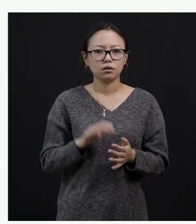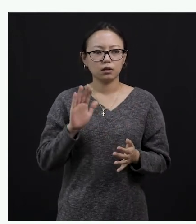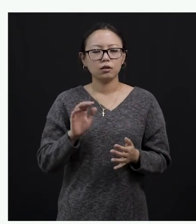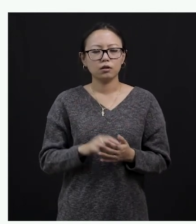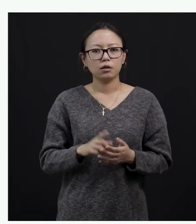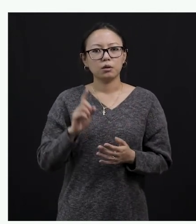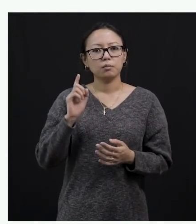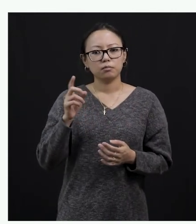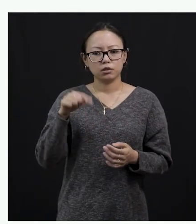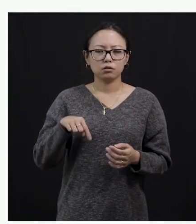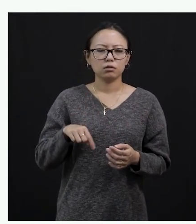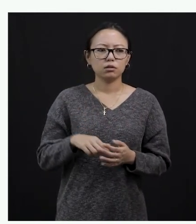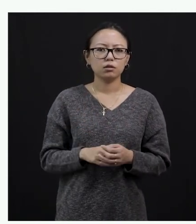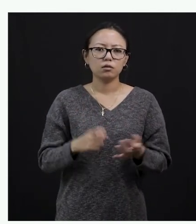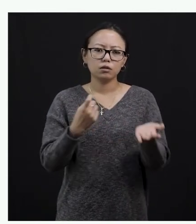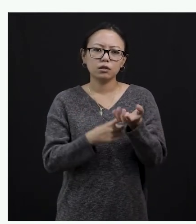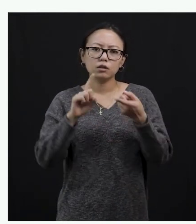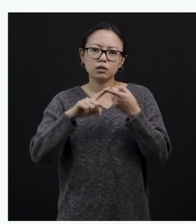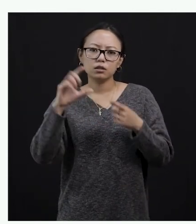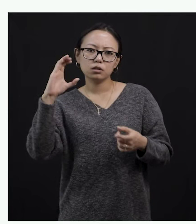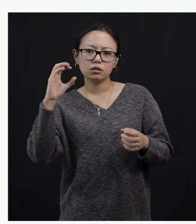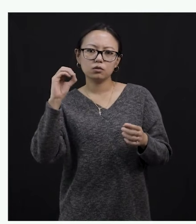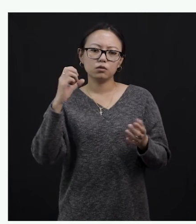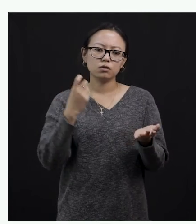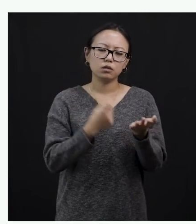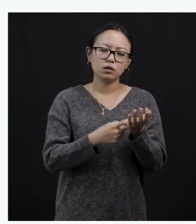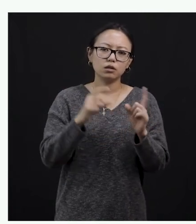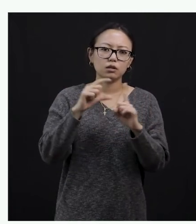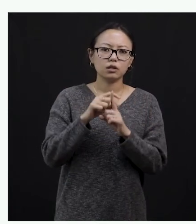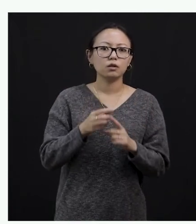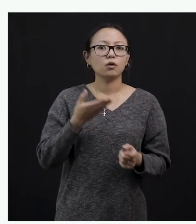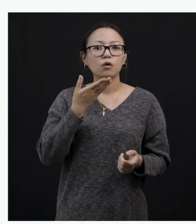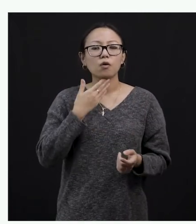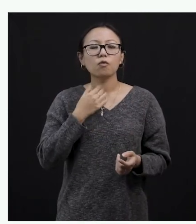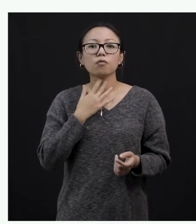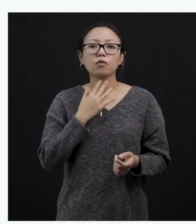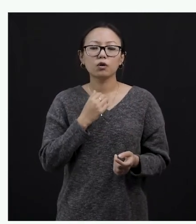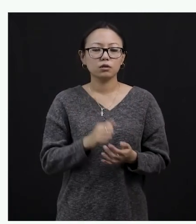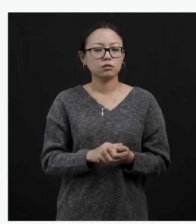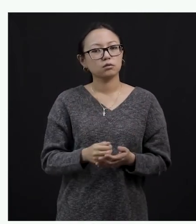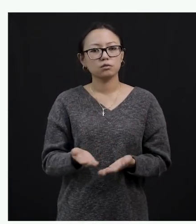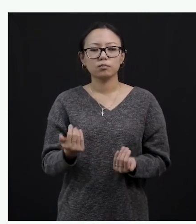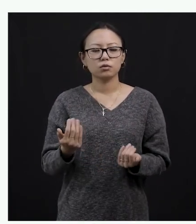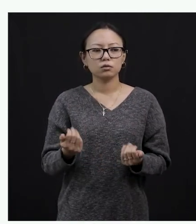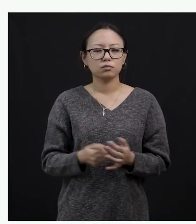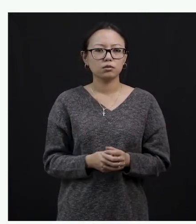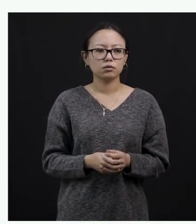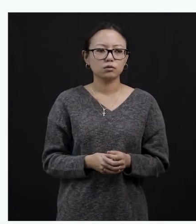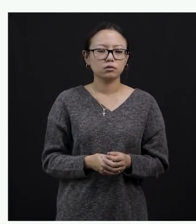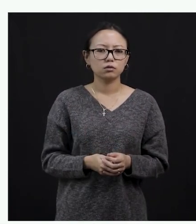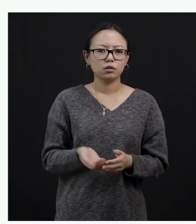the numbers, and same thing, even the mobile phones, they have changed a lot. Earlier it was a